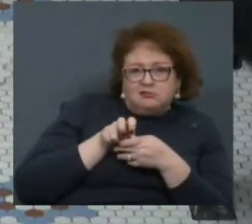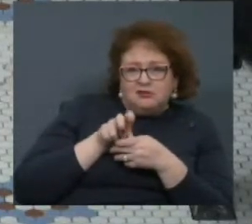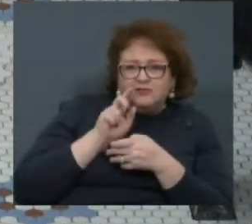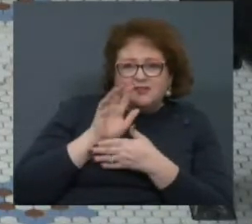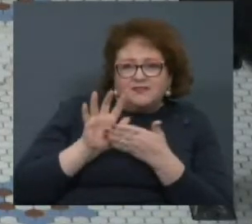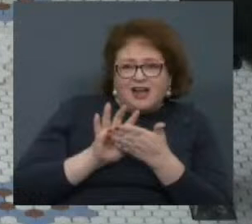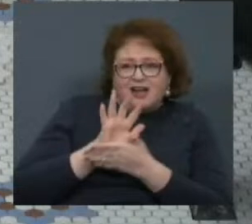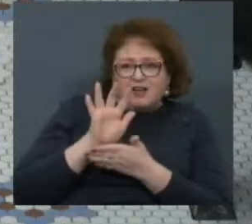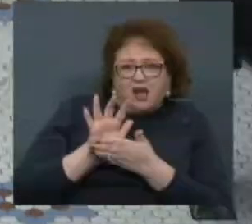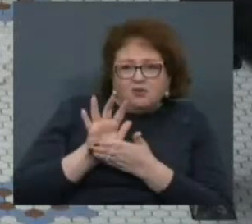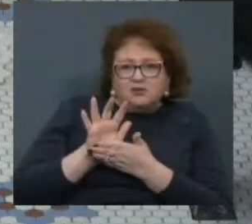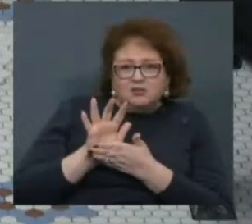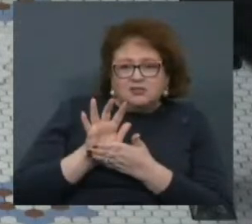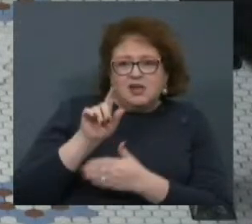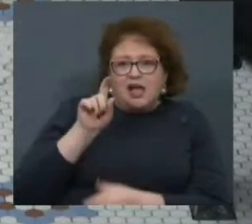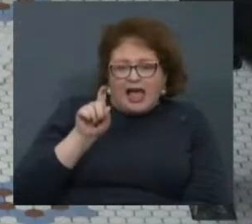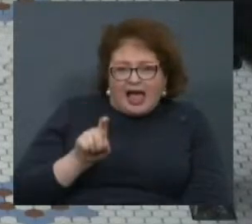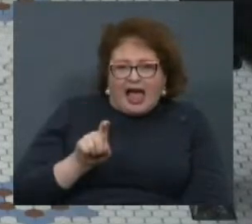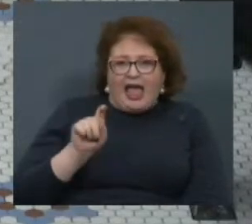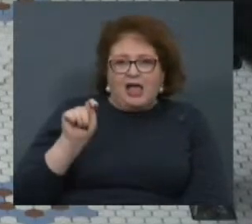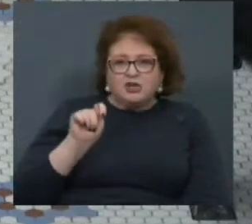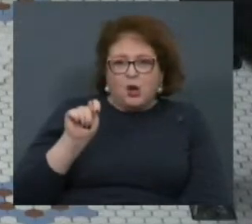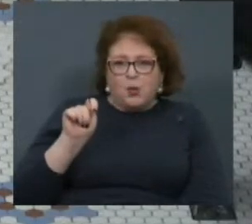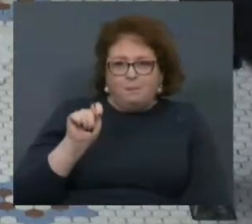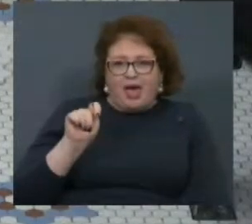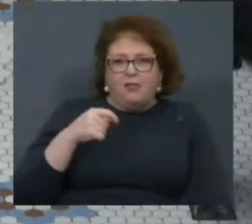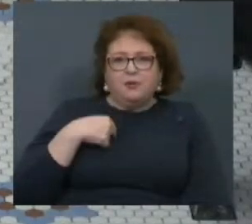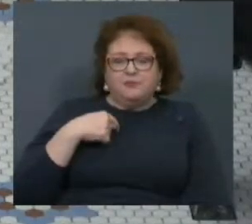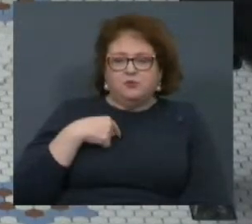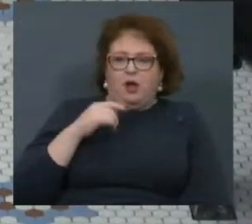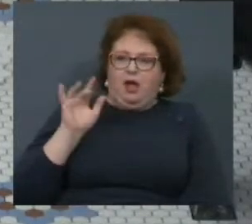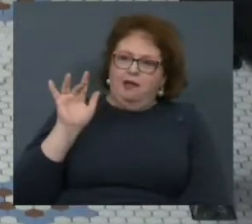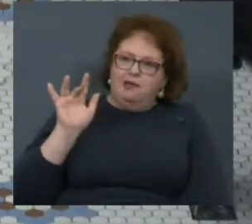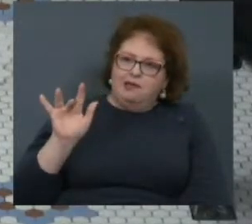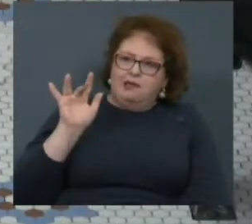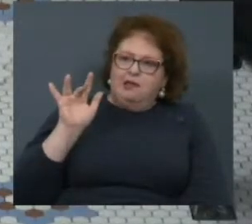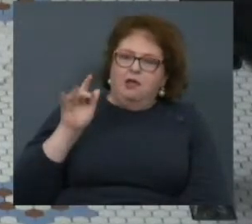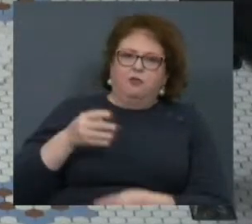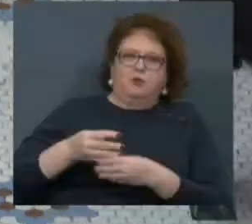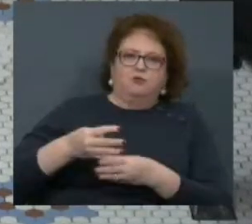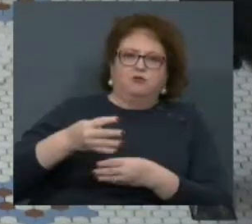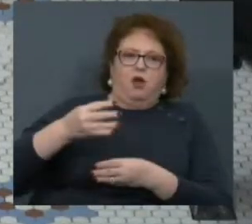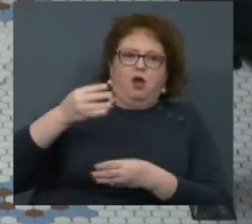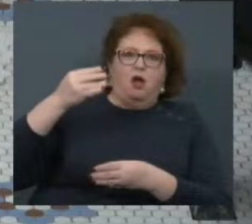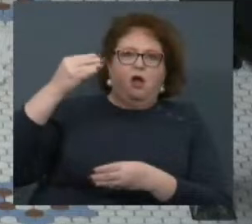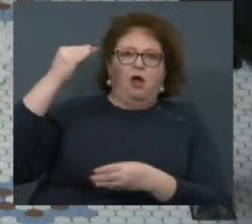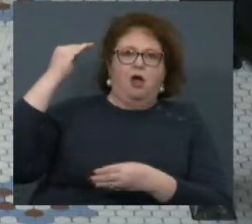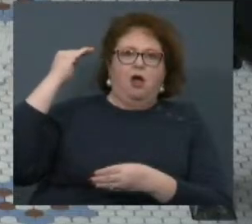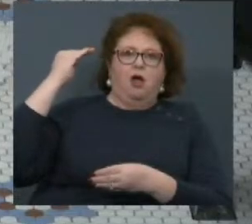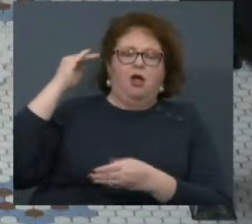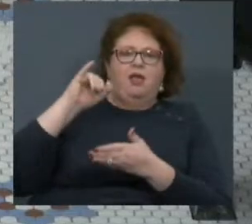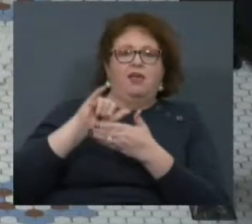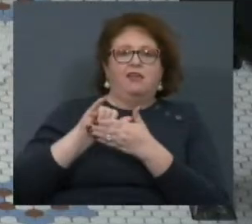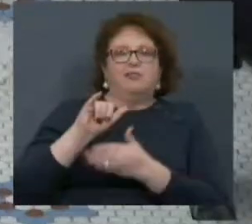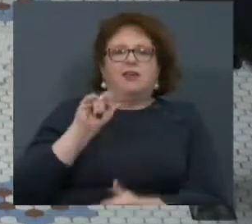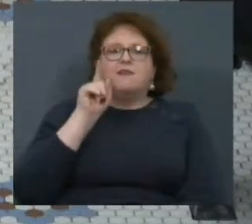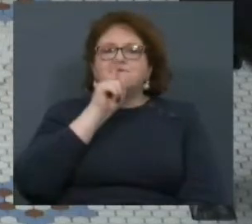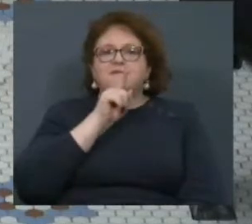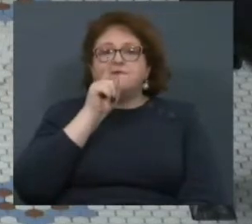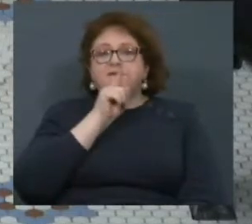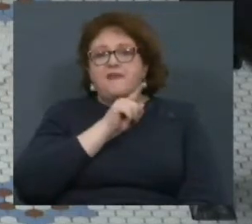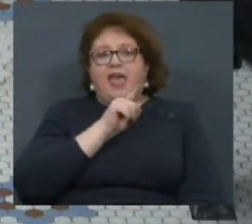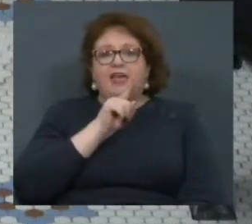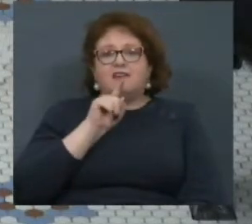I had to go to the bathroom. I hit the button on the garage to leave, and that fake patrol car rolled up that he